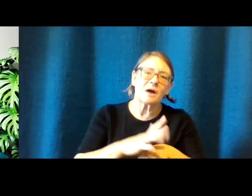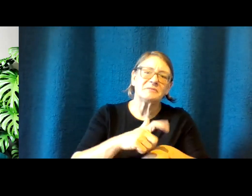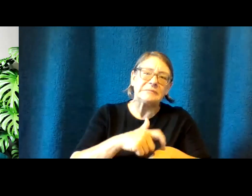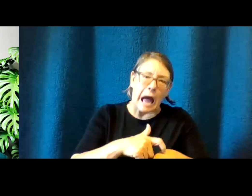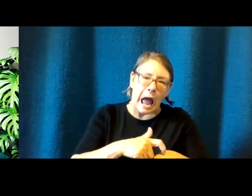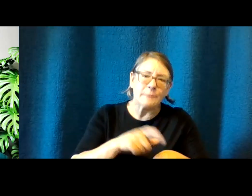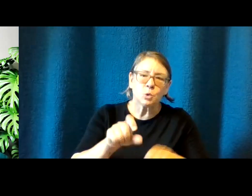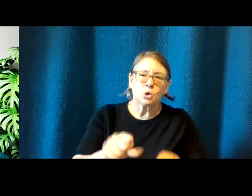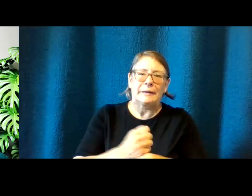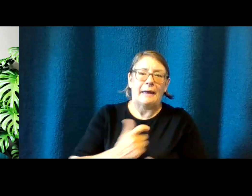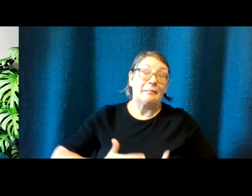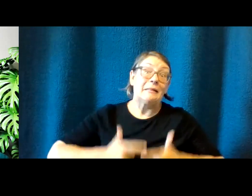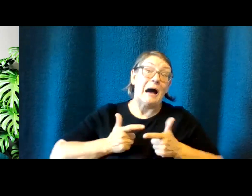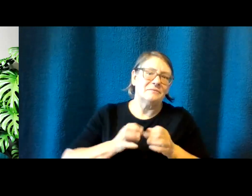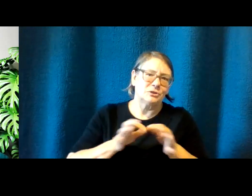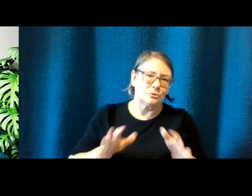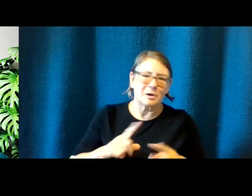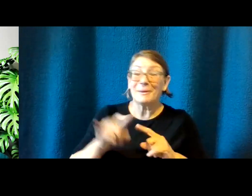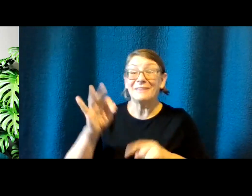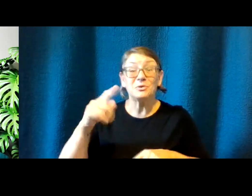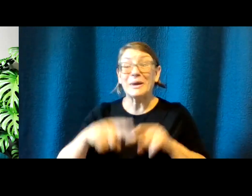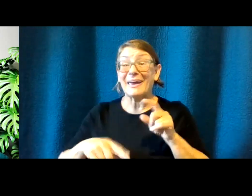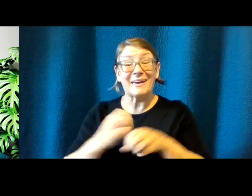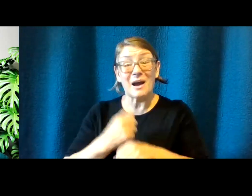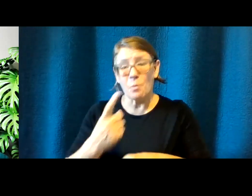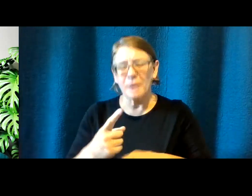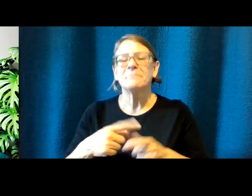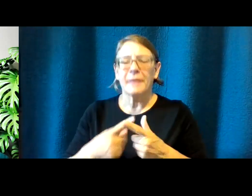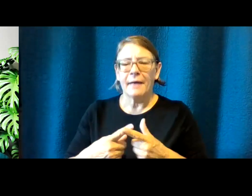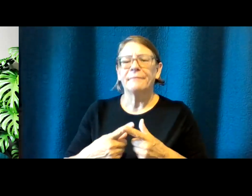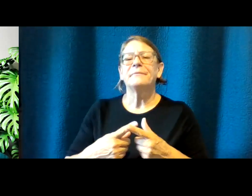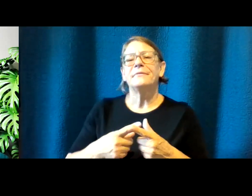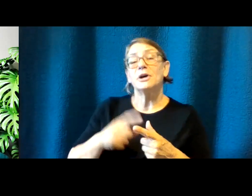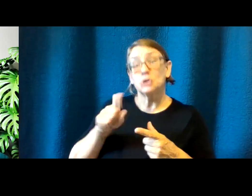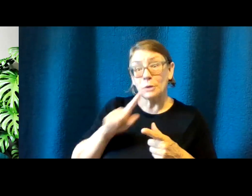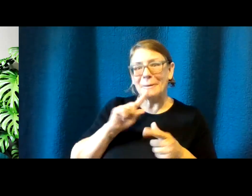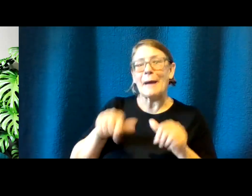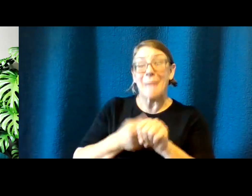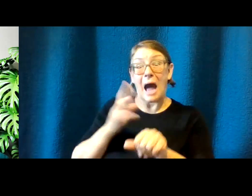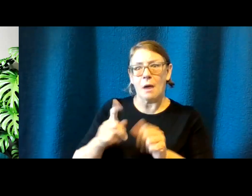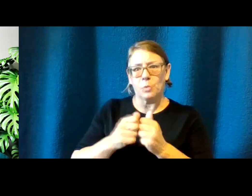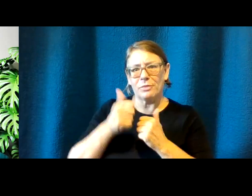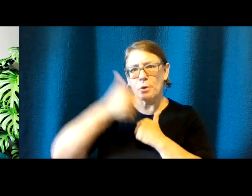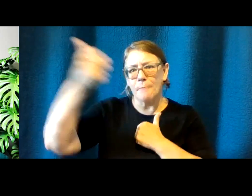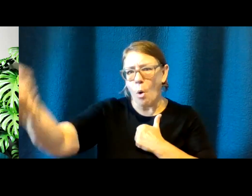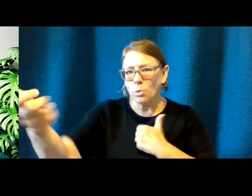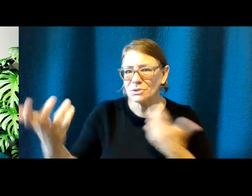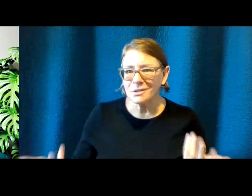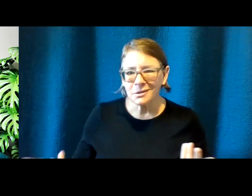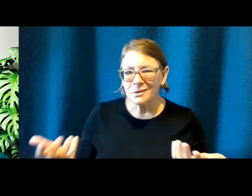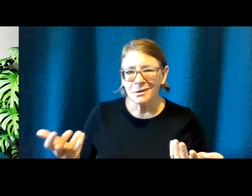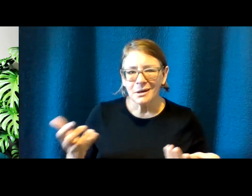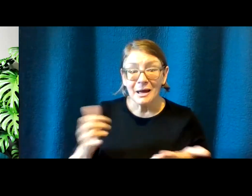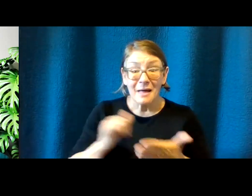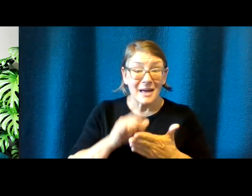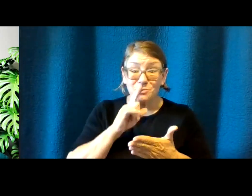you can have a live one. But if you cannot get one, there is a backup plan of a remote interpreter, which is basically what